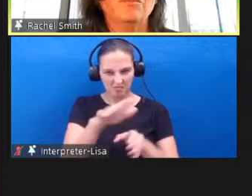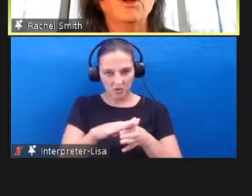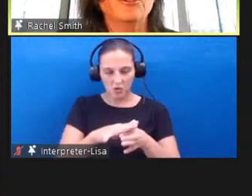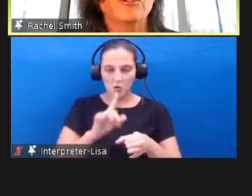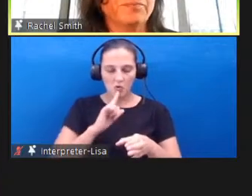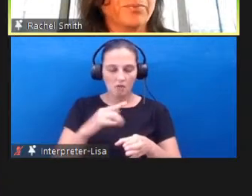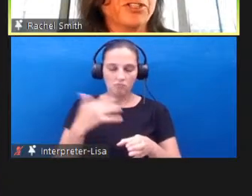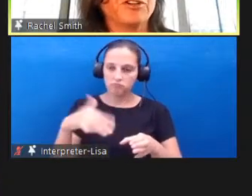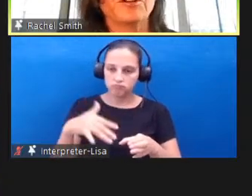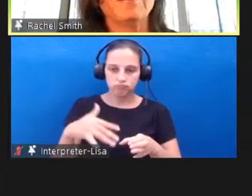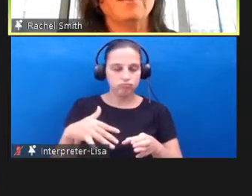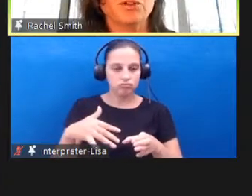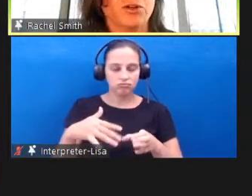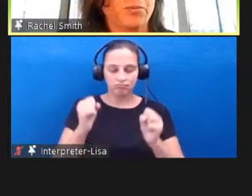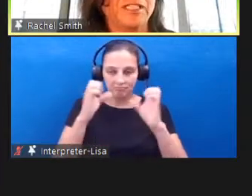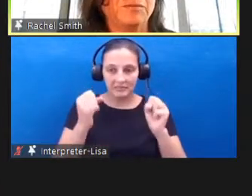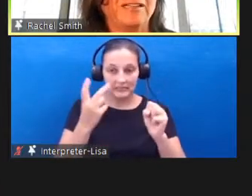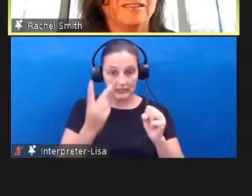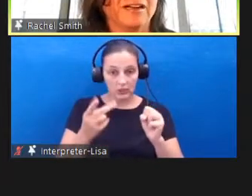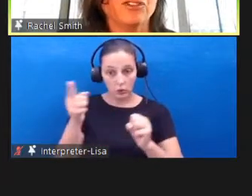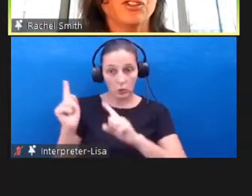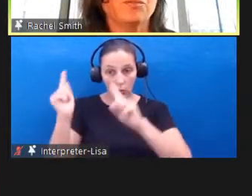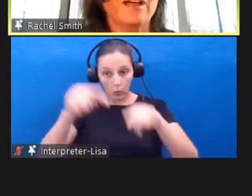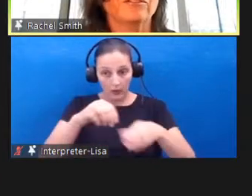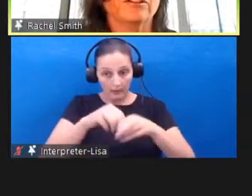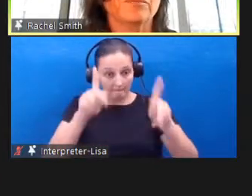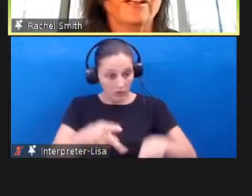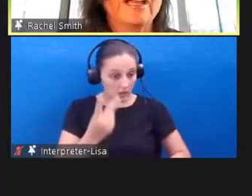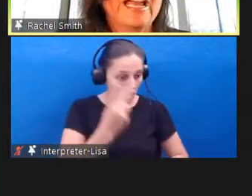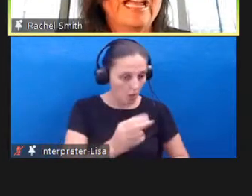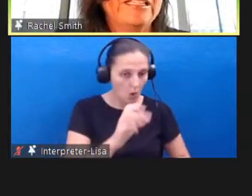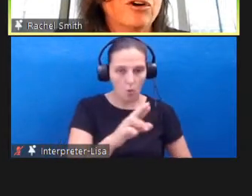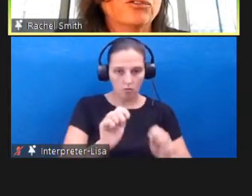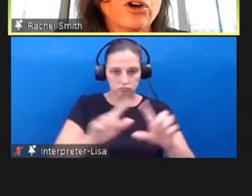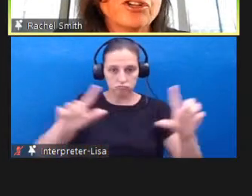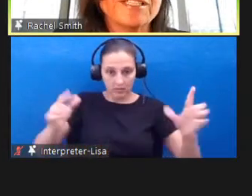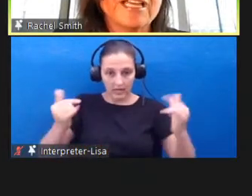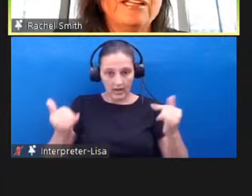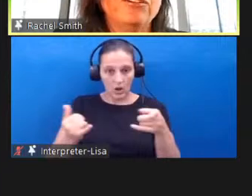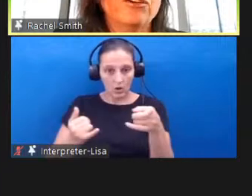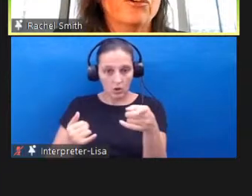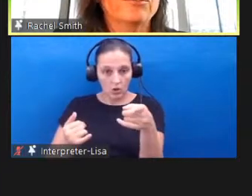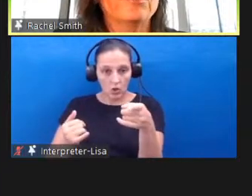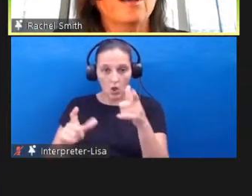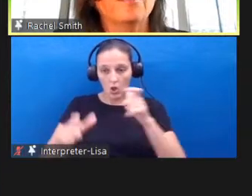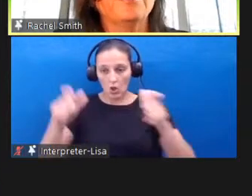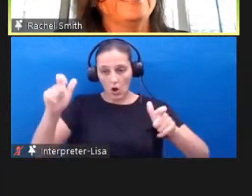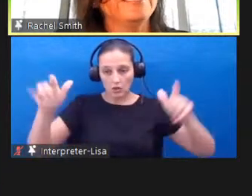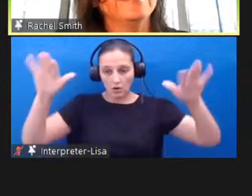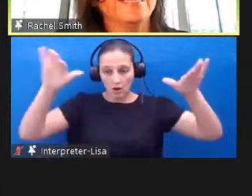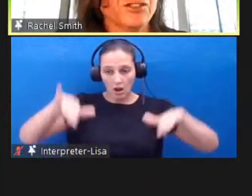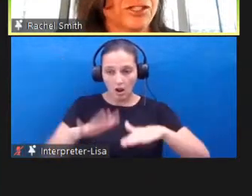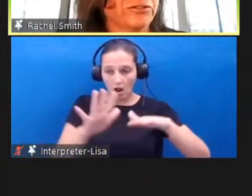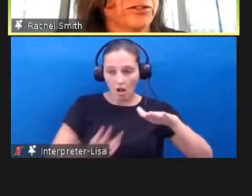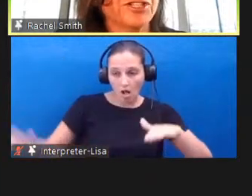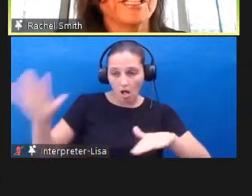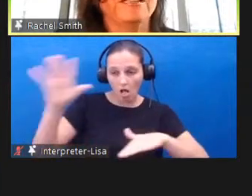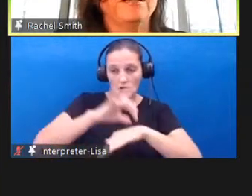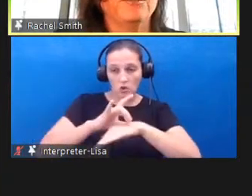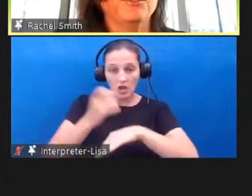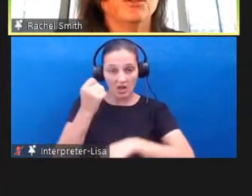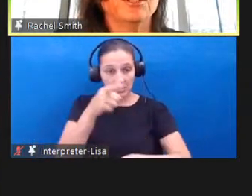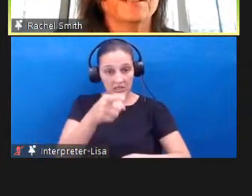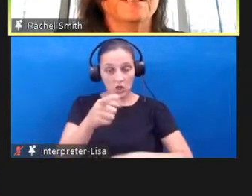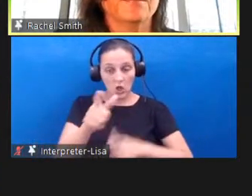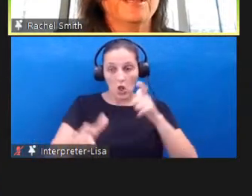and whether you're in person or even with OpenSpace, and I'll just zoom out a little bit. It's our largest canyon on Earth, but it isn't actually the largest